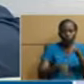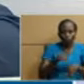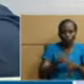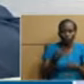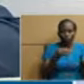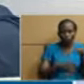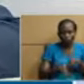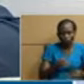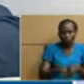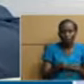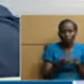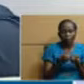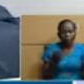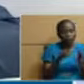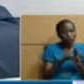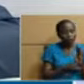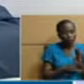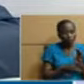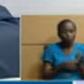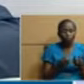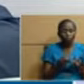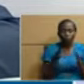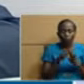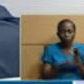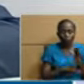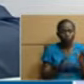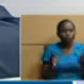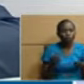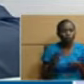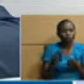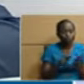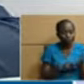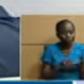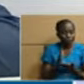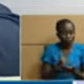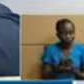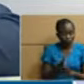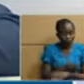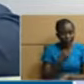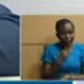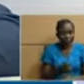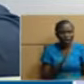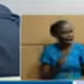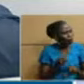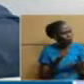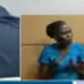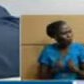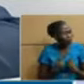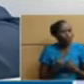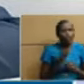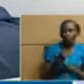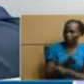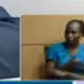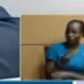continue, many schemes are registered in order to supplement, like I've said earlier. How many do you have so far? In the past, we used